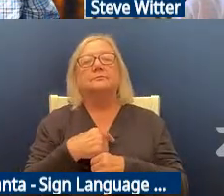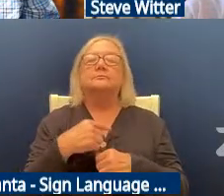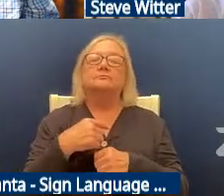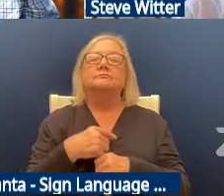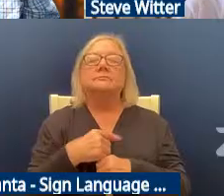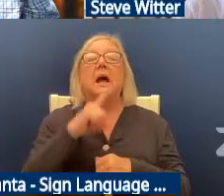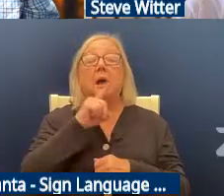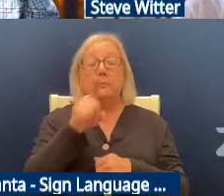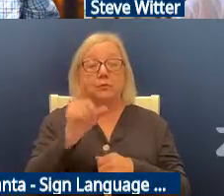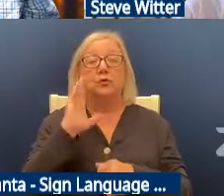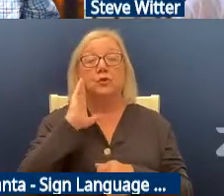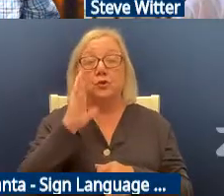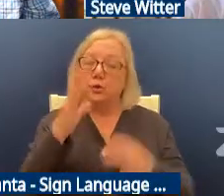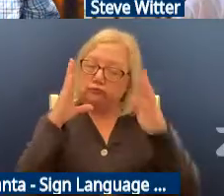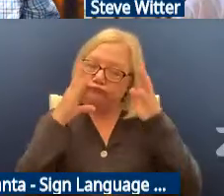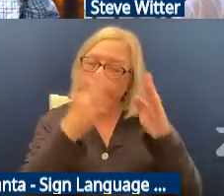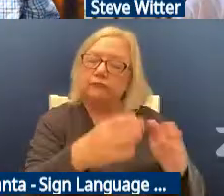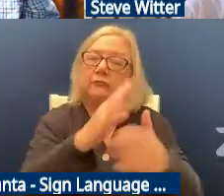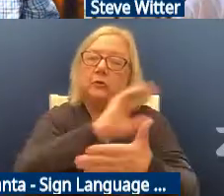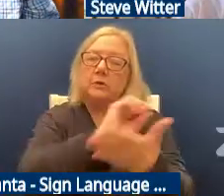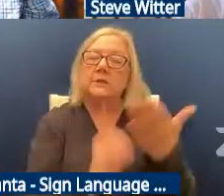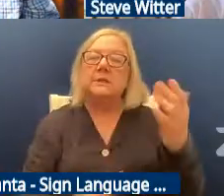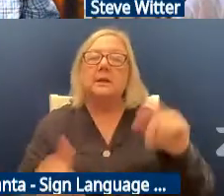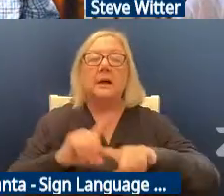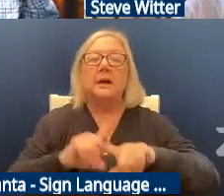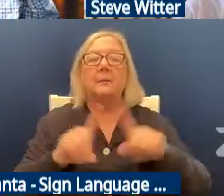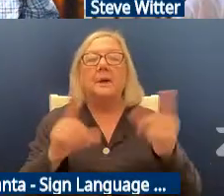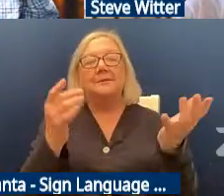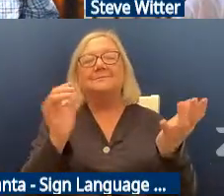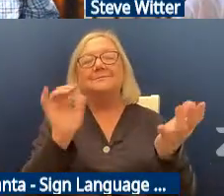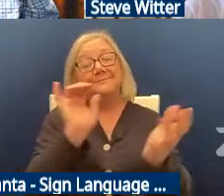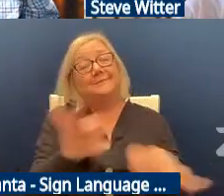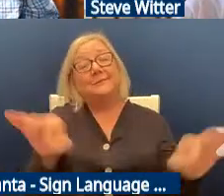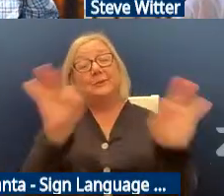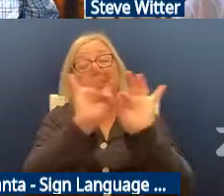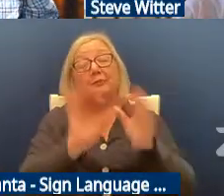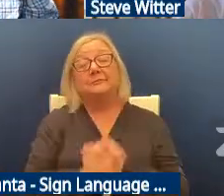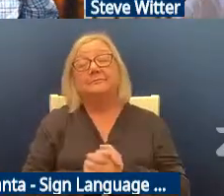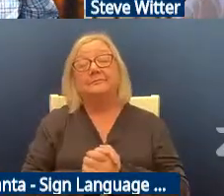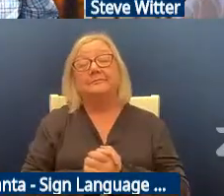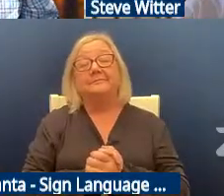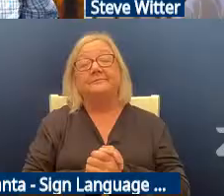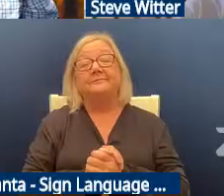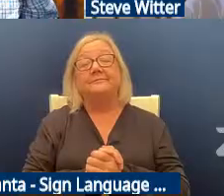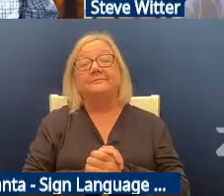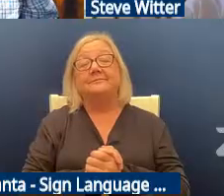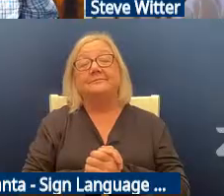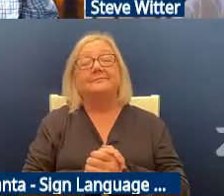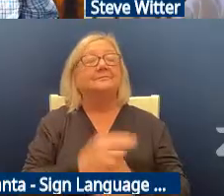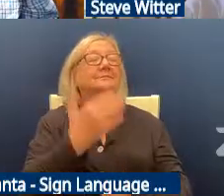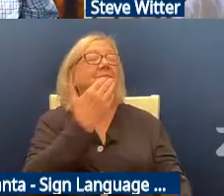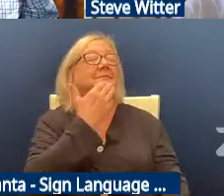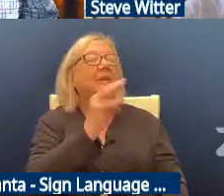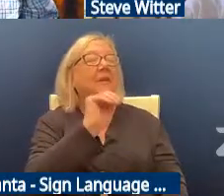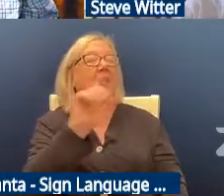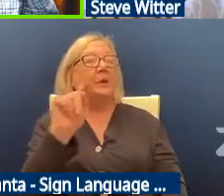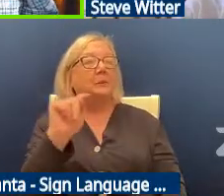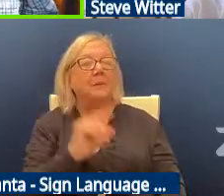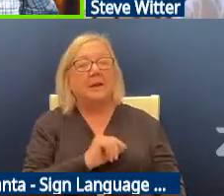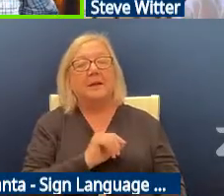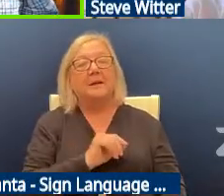think just to say it publicly, that's really important. Thank you, Matt. Next up, we have Lynn Valenter.